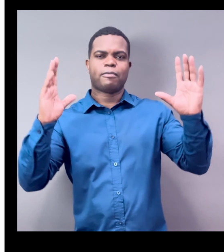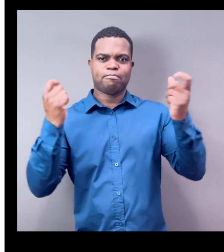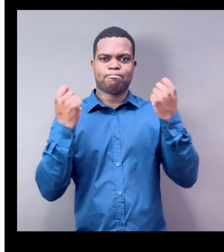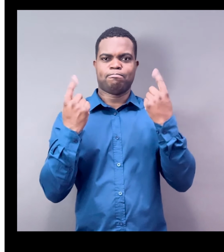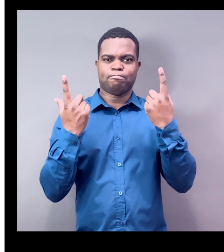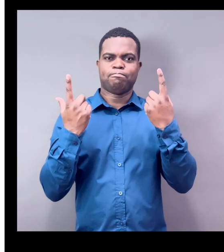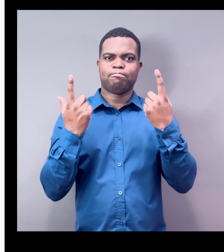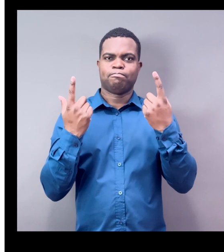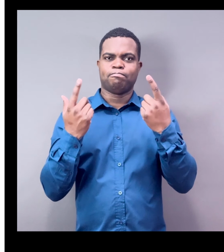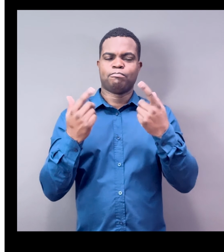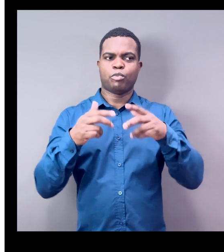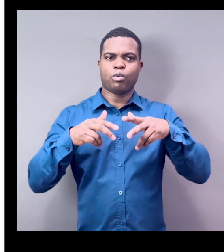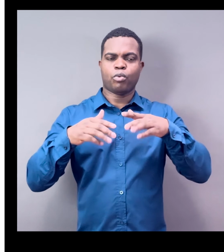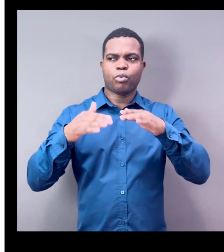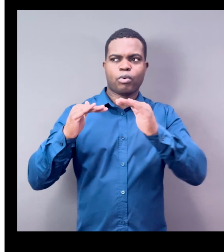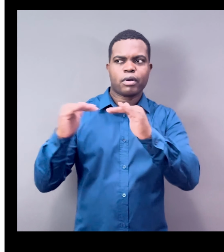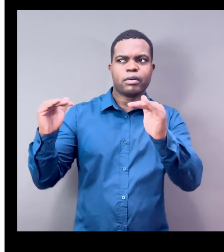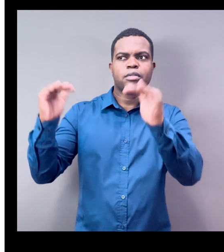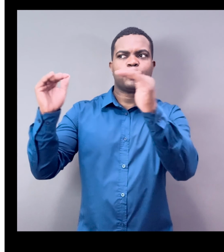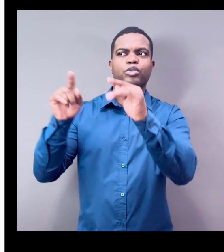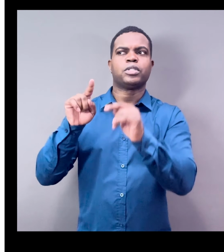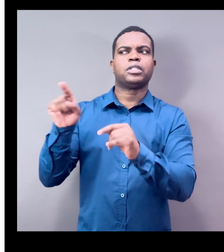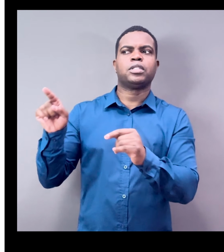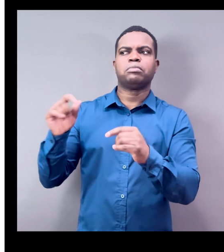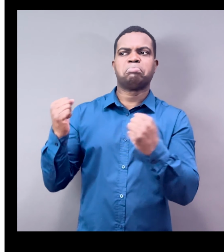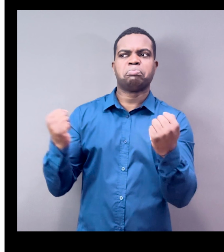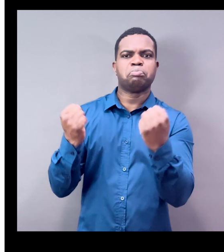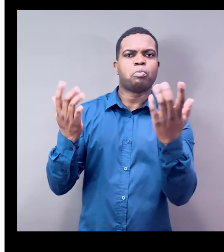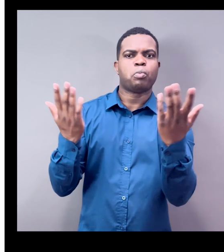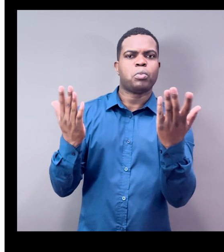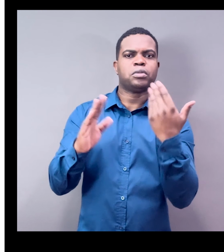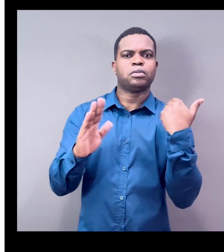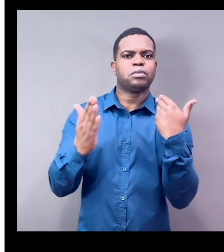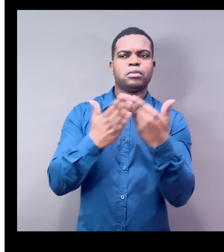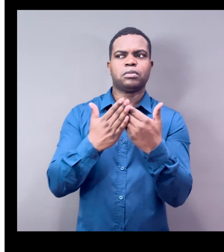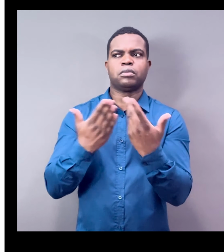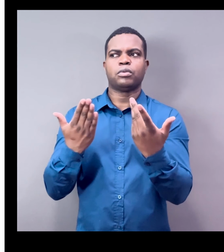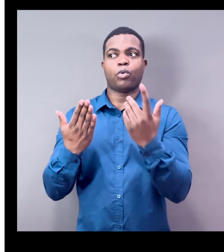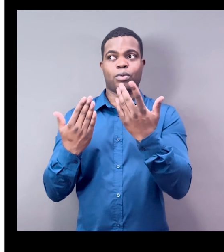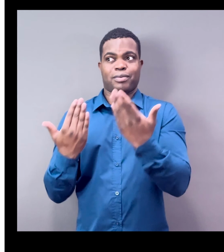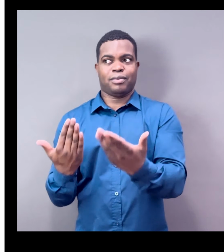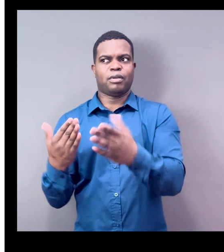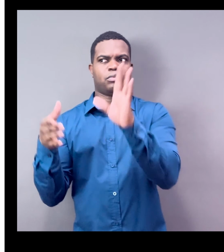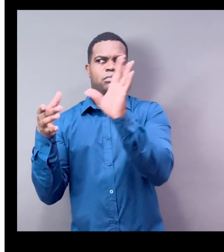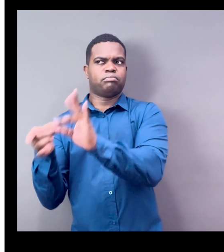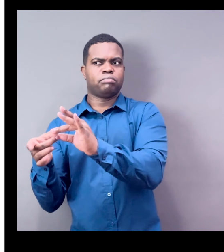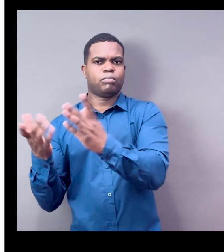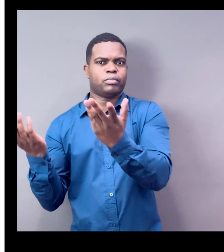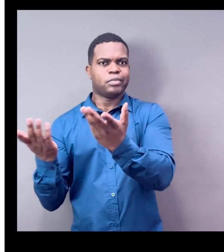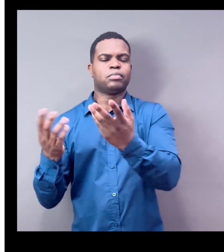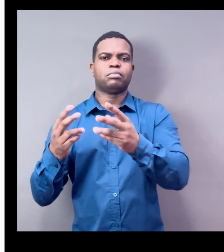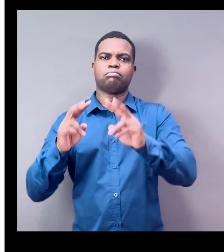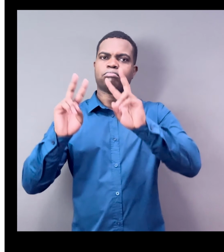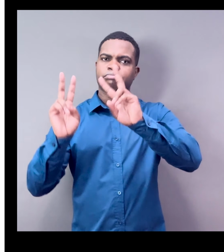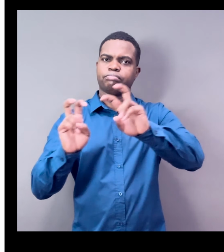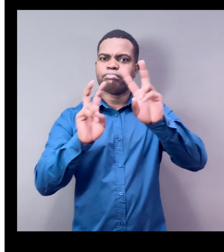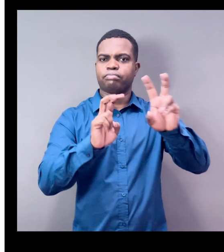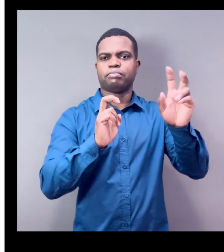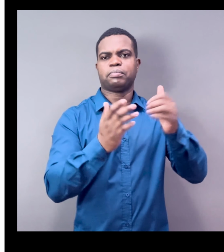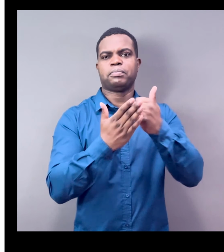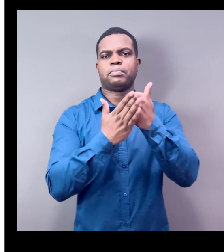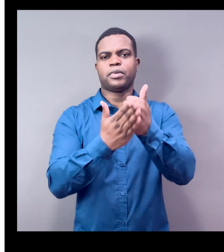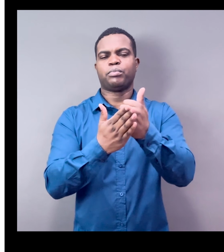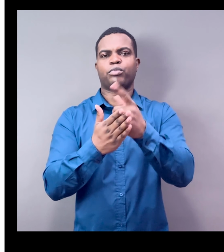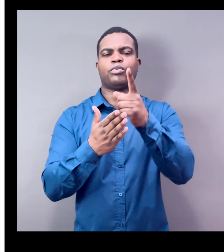community, you could get to meet organizations that have worked in that community